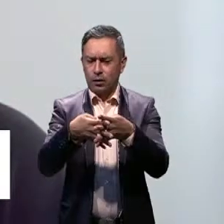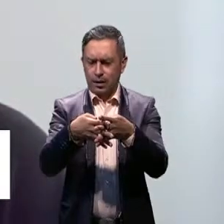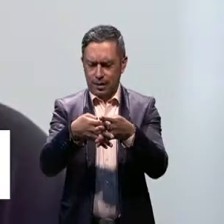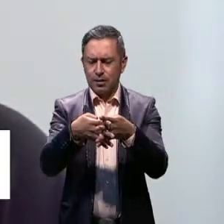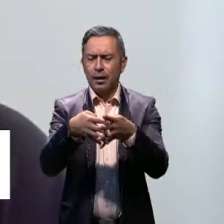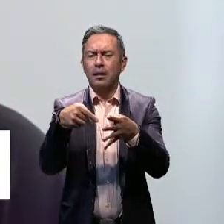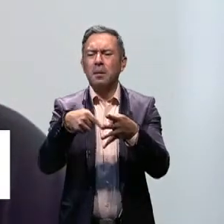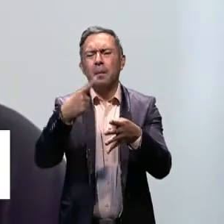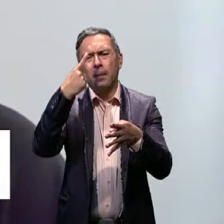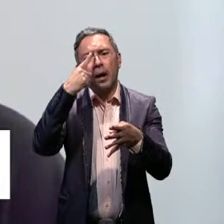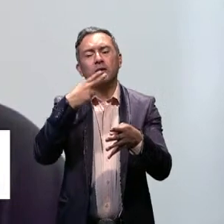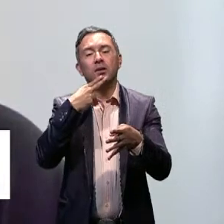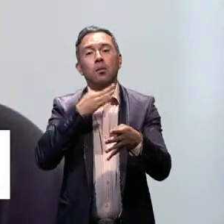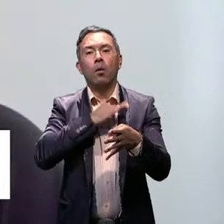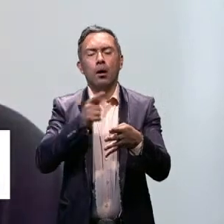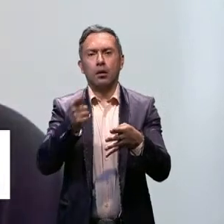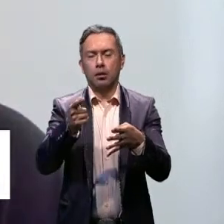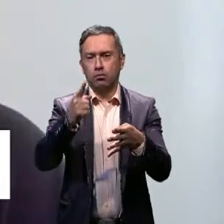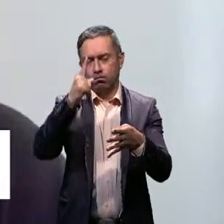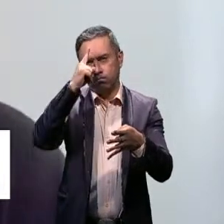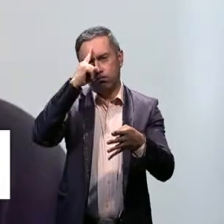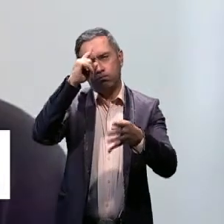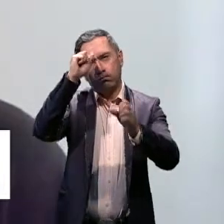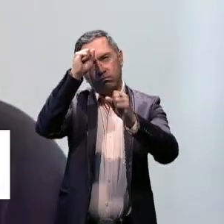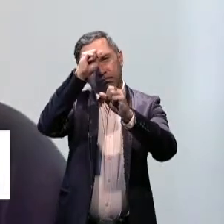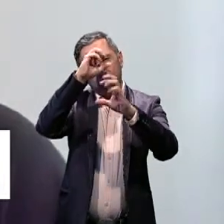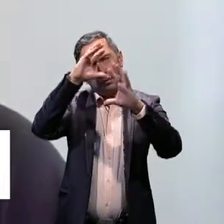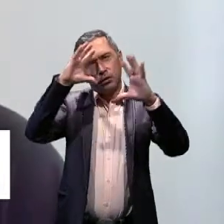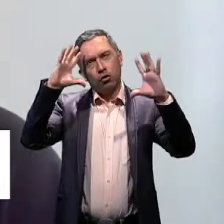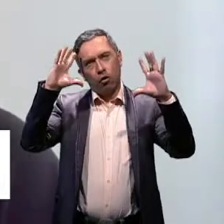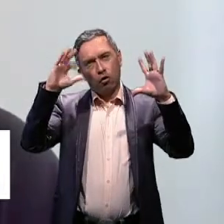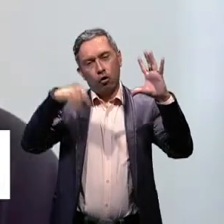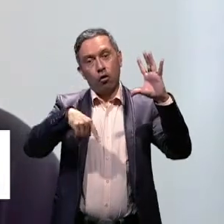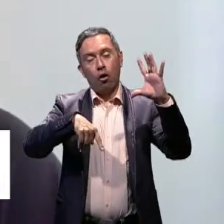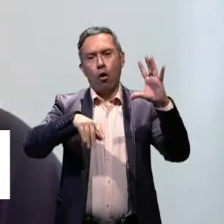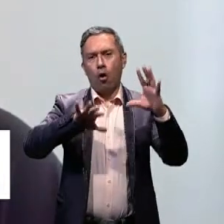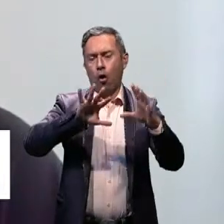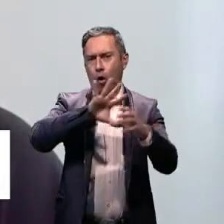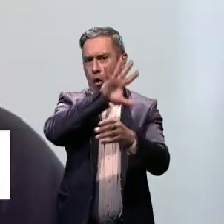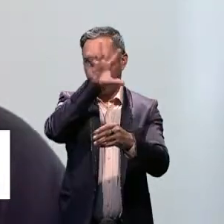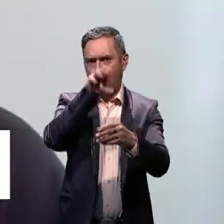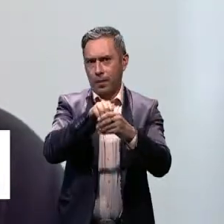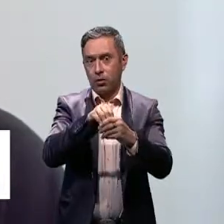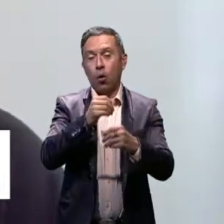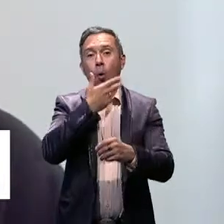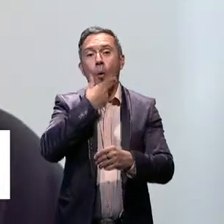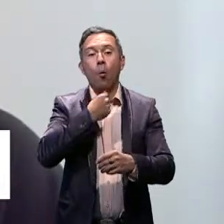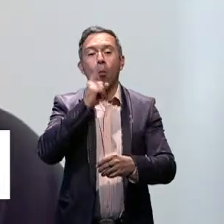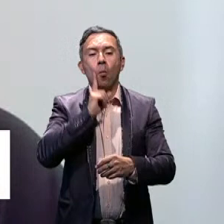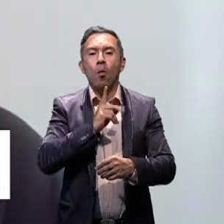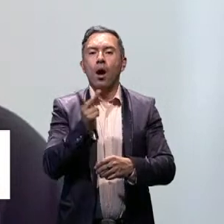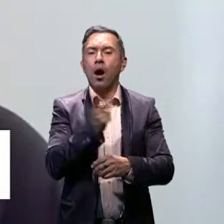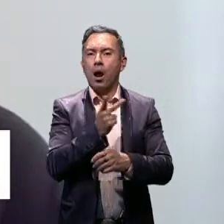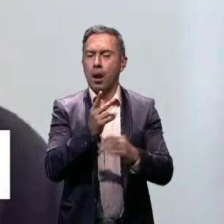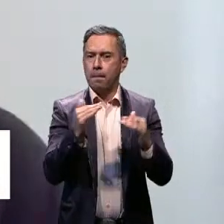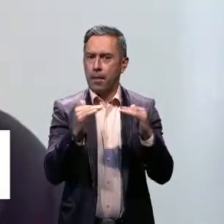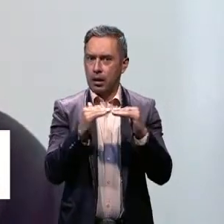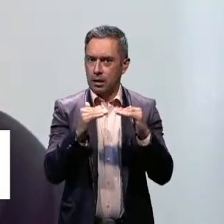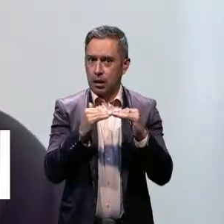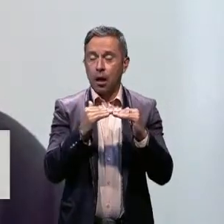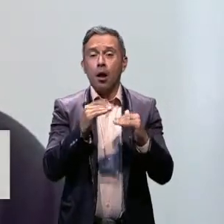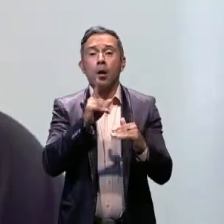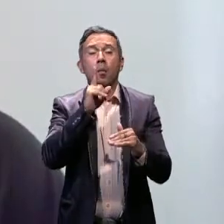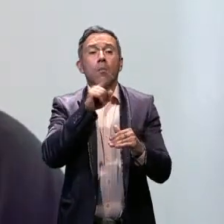a topic that has to do with this comprehensive vision that we should have regarding parity and